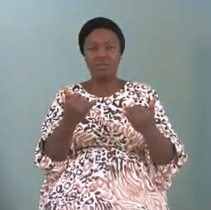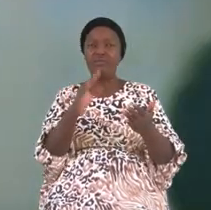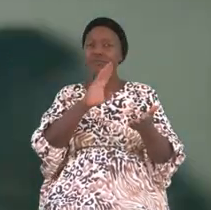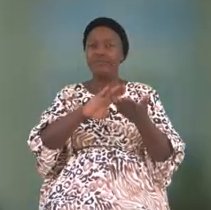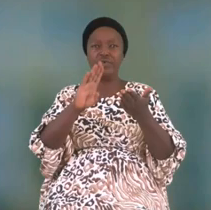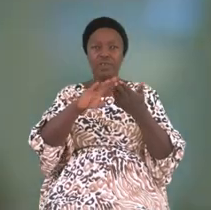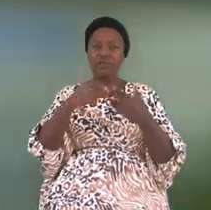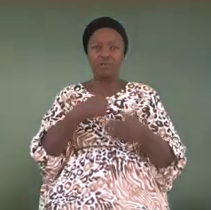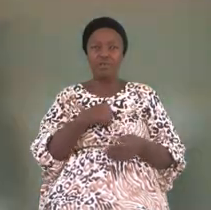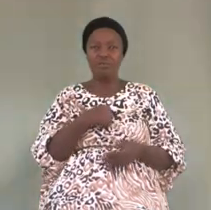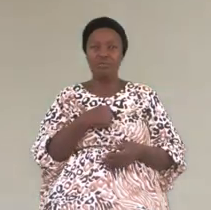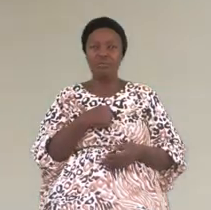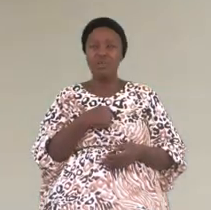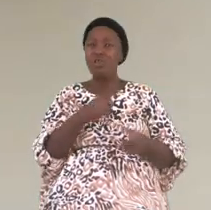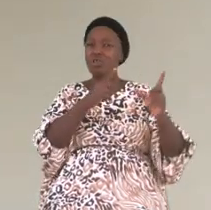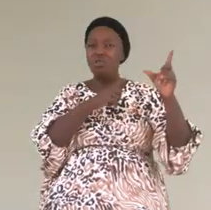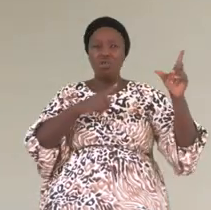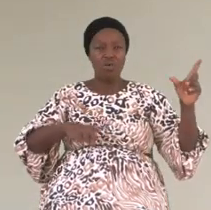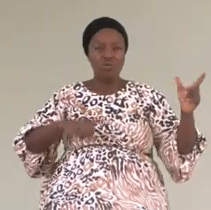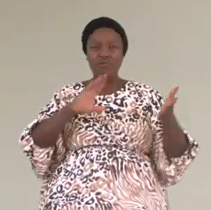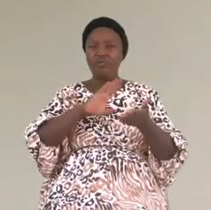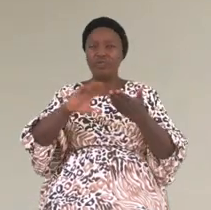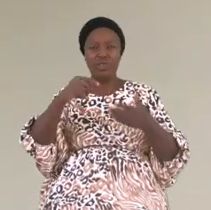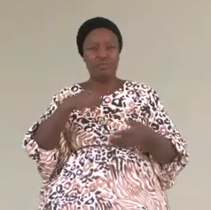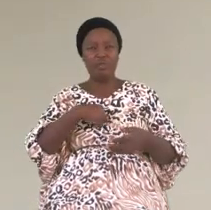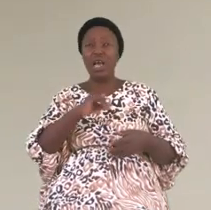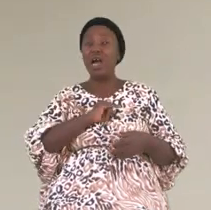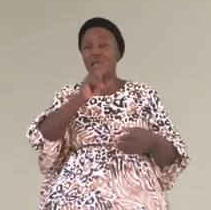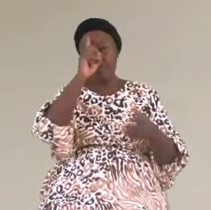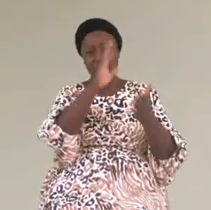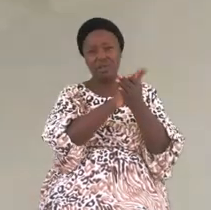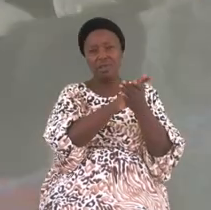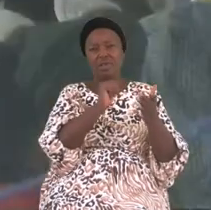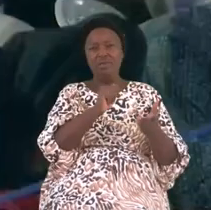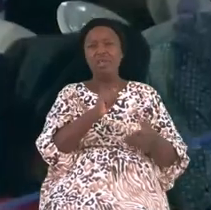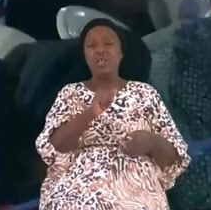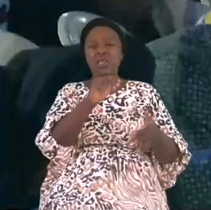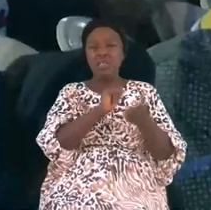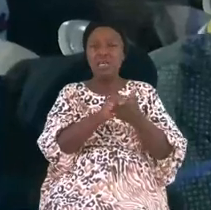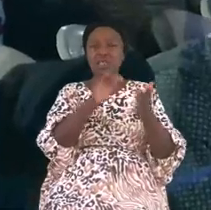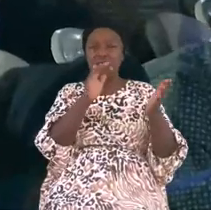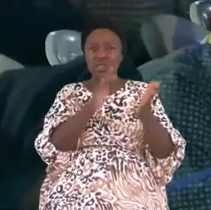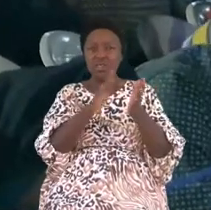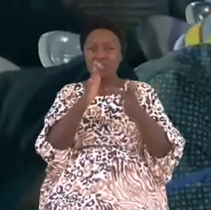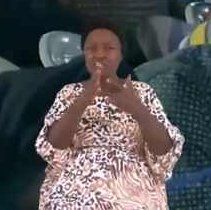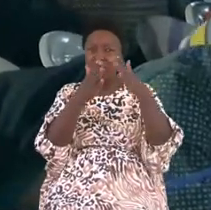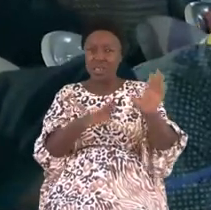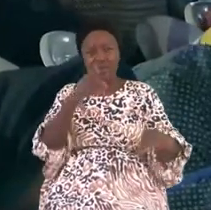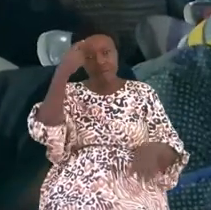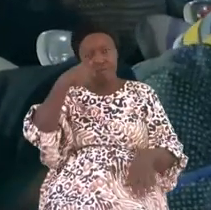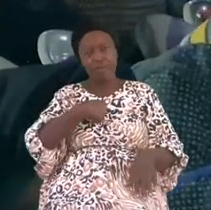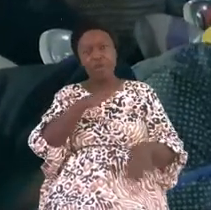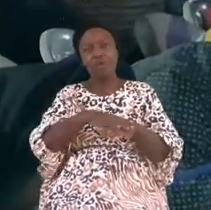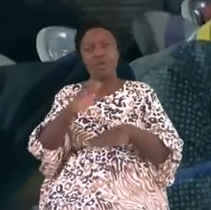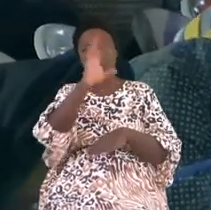me. Lord, forgive me. I believe that Jesus died for me on the cross of